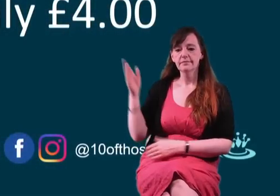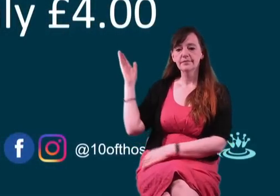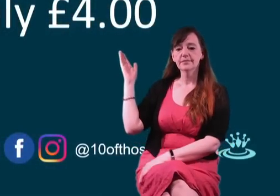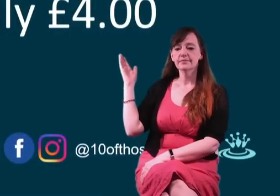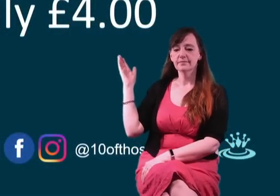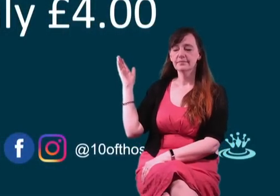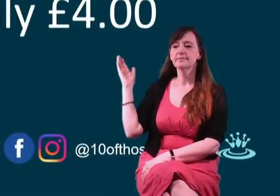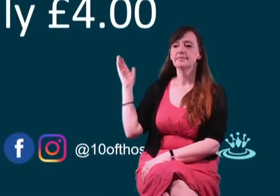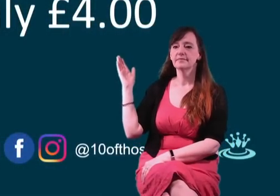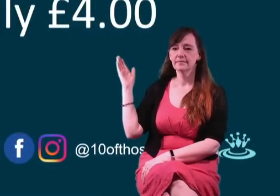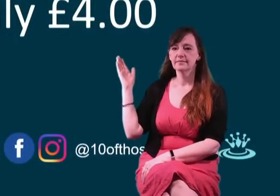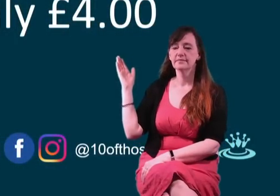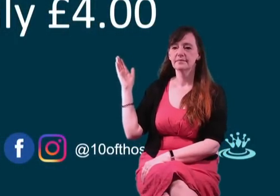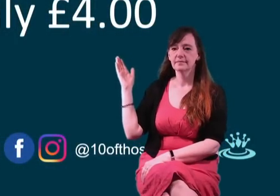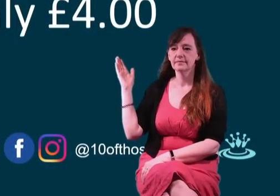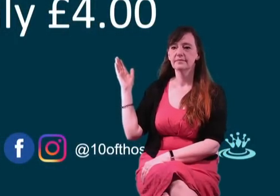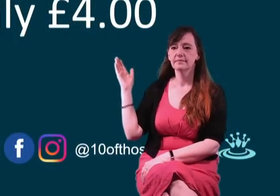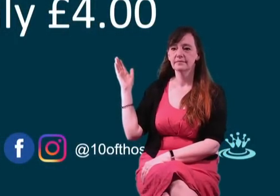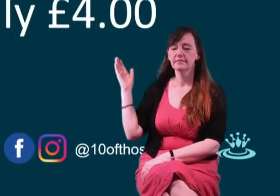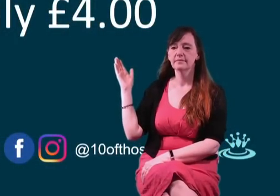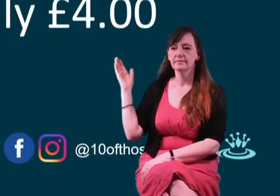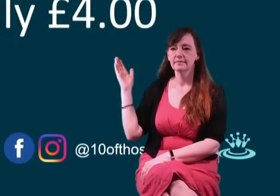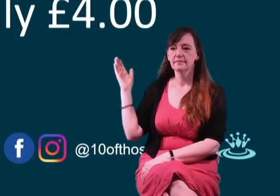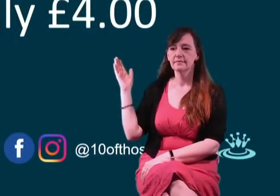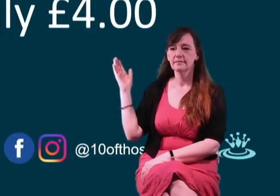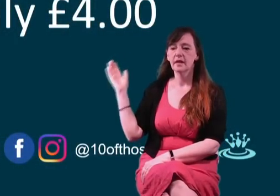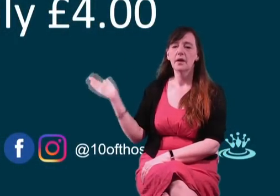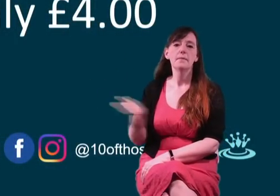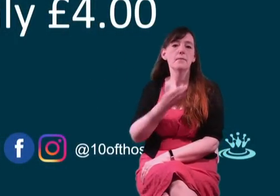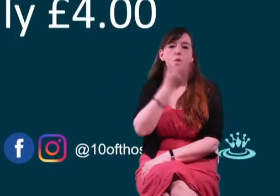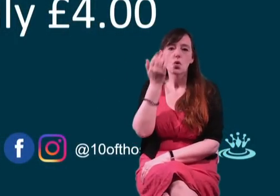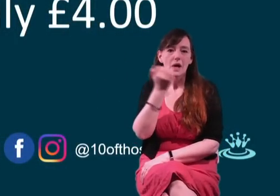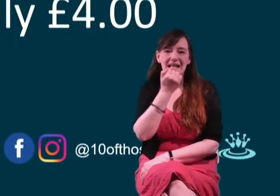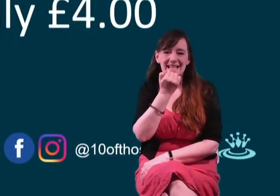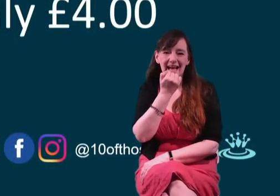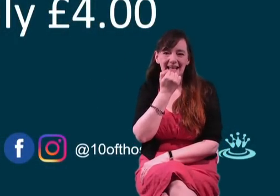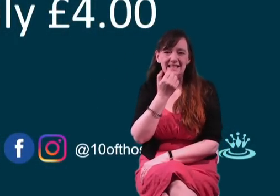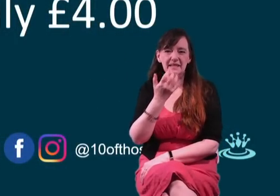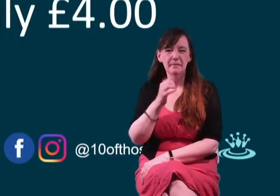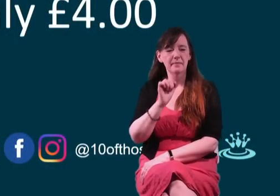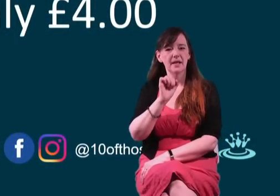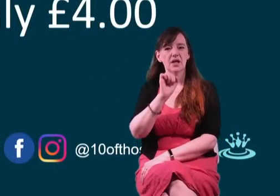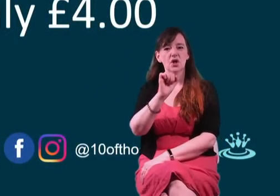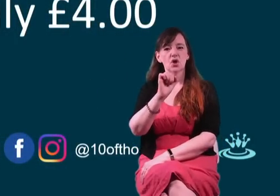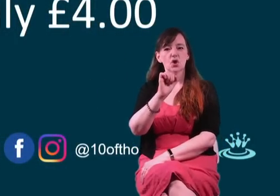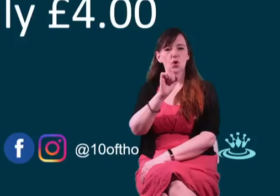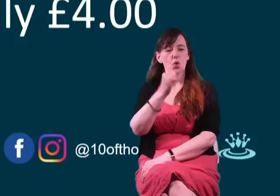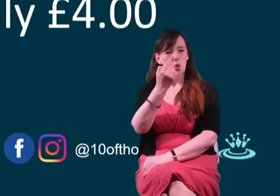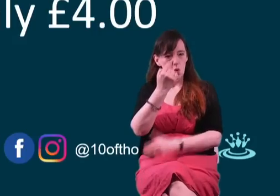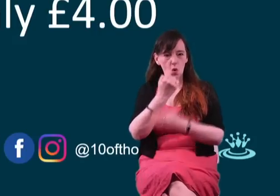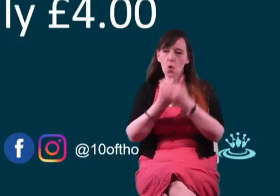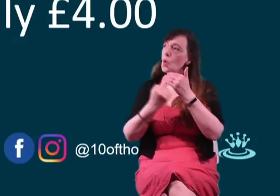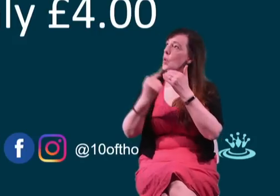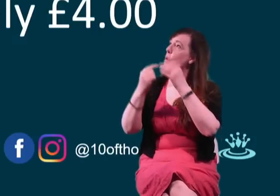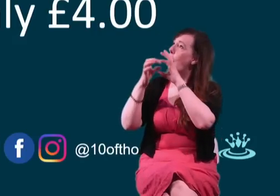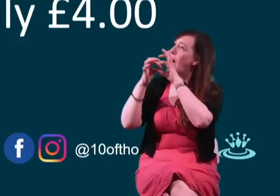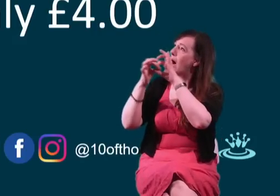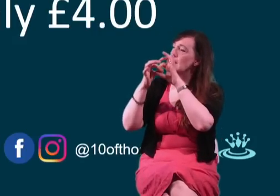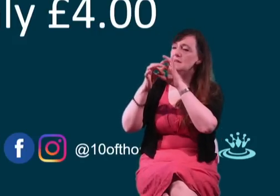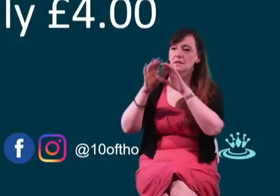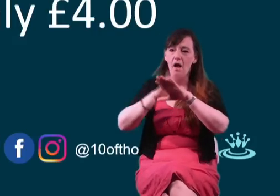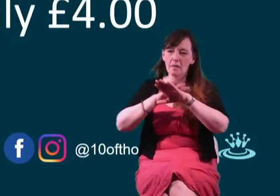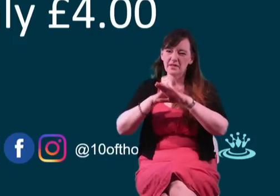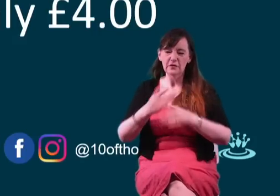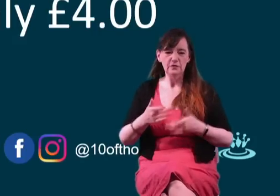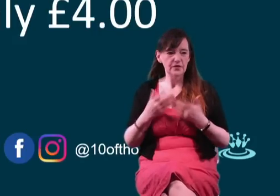these studies together as undated readings. Maybe your quiet times become a little bit dry. Why not spend these next sort of 30